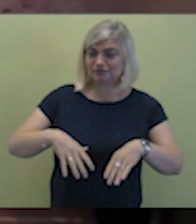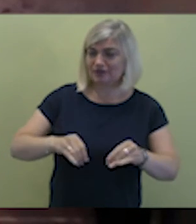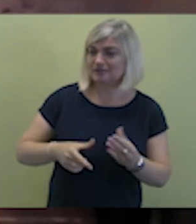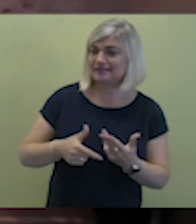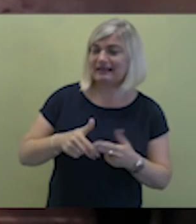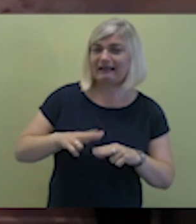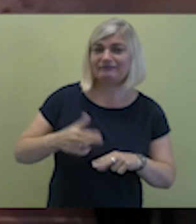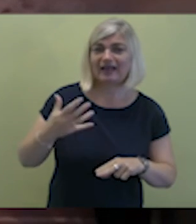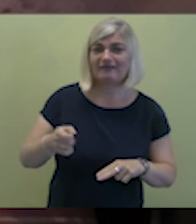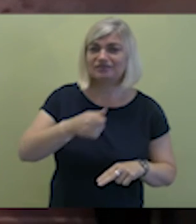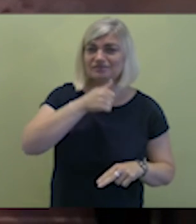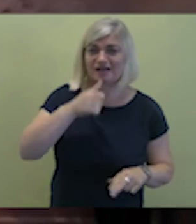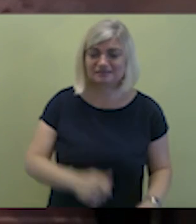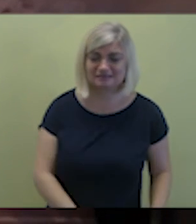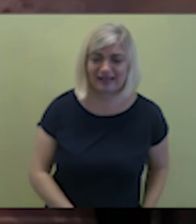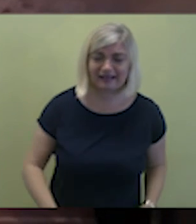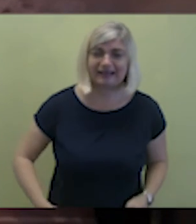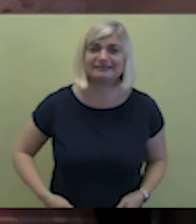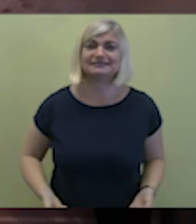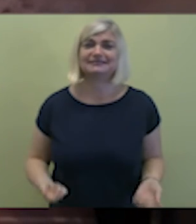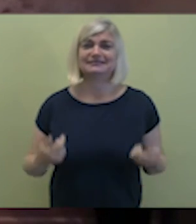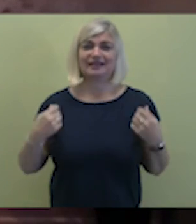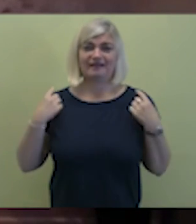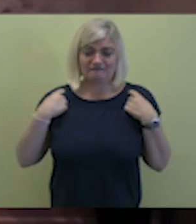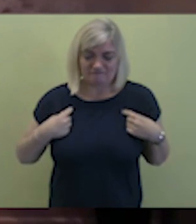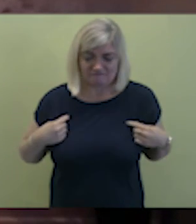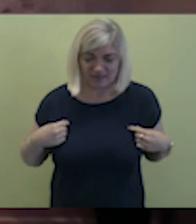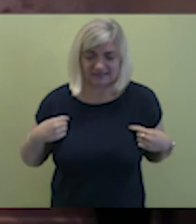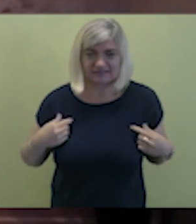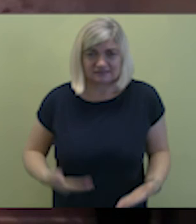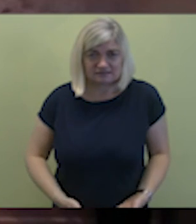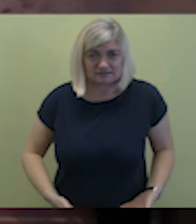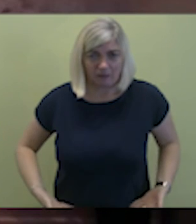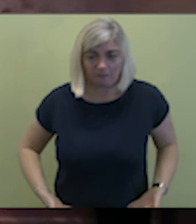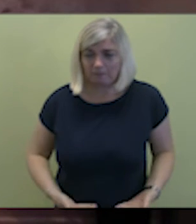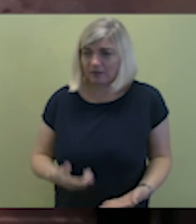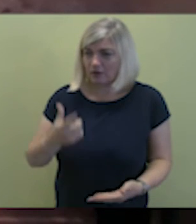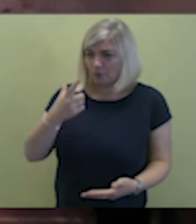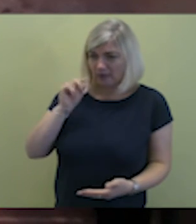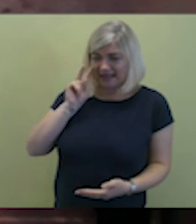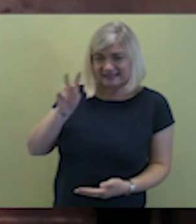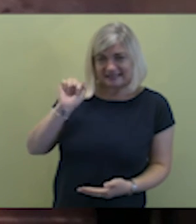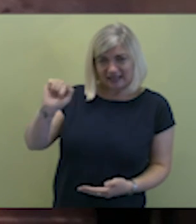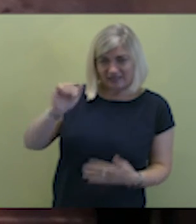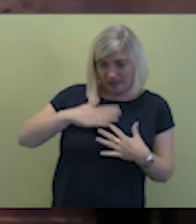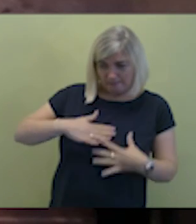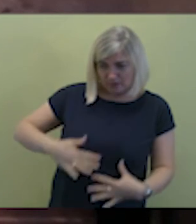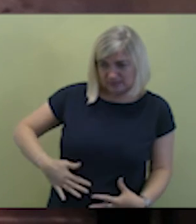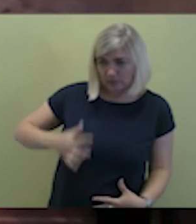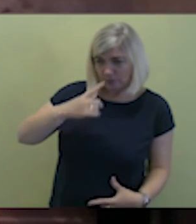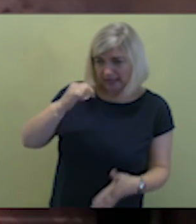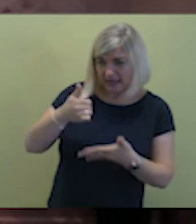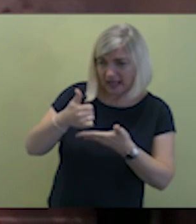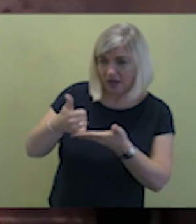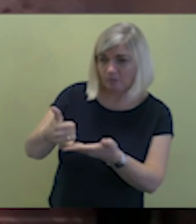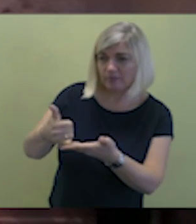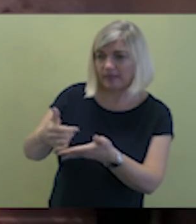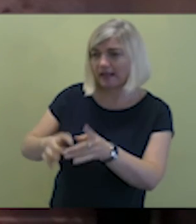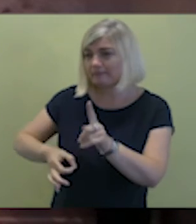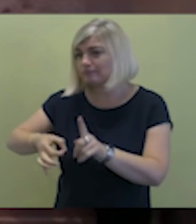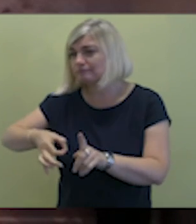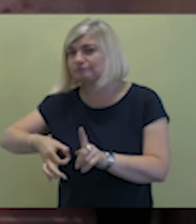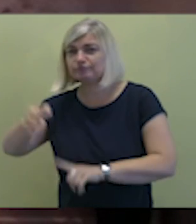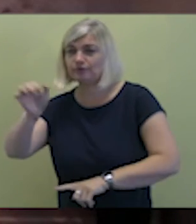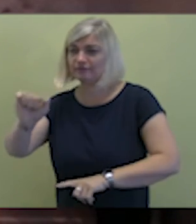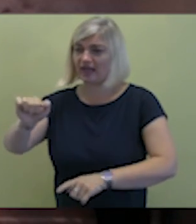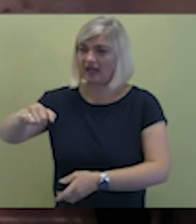in some nice leggings and a nice tight vest top so that we can see their body alignment and help to improve them, that's sufficient right at the